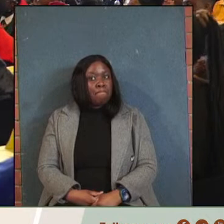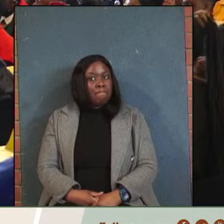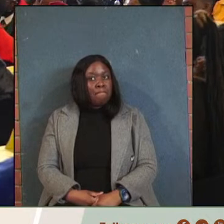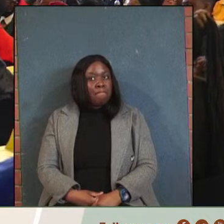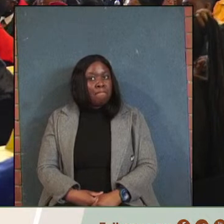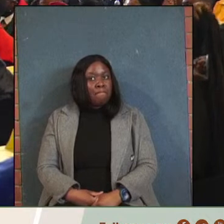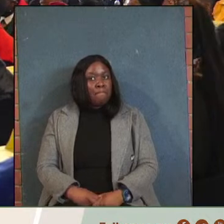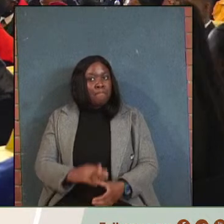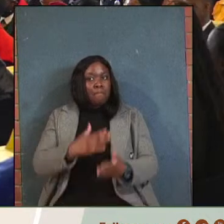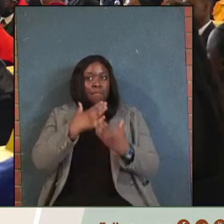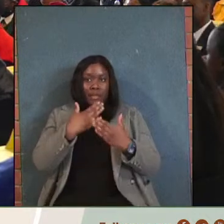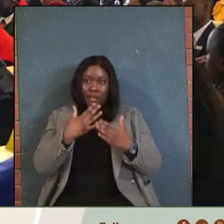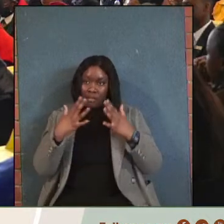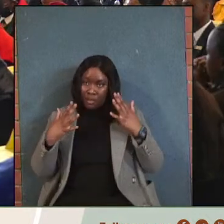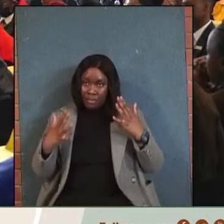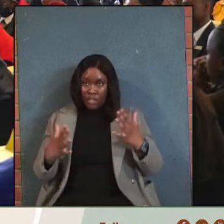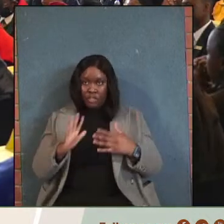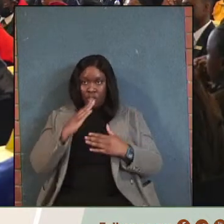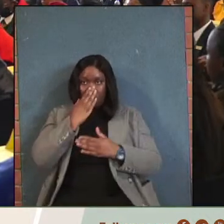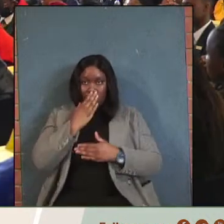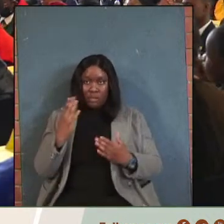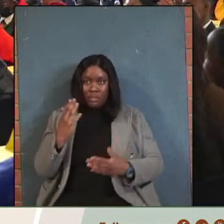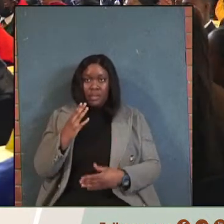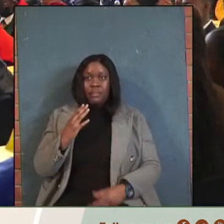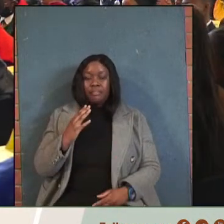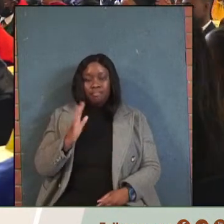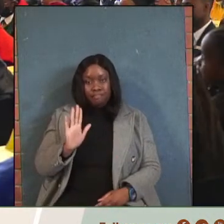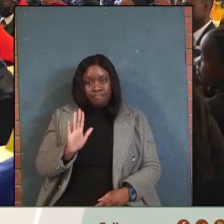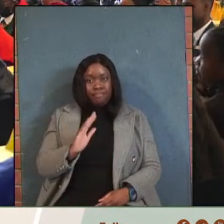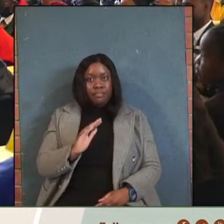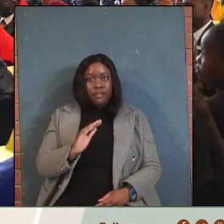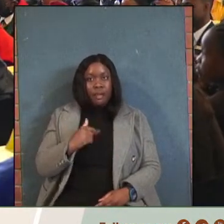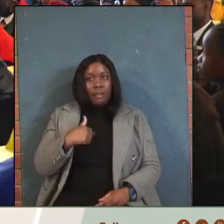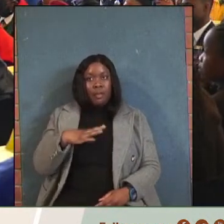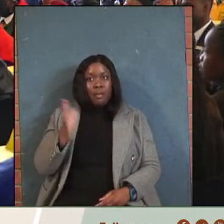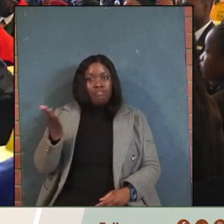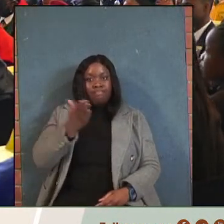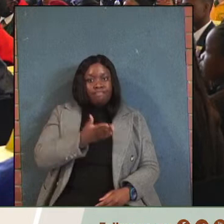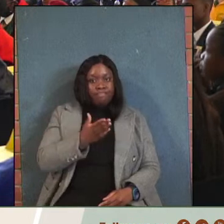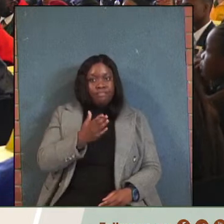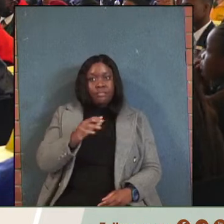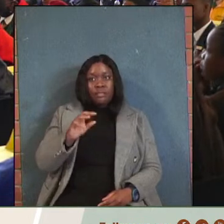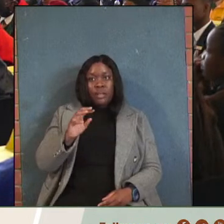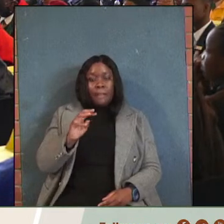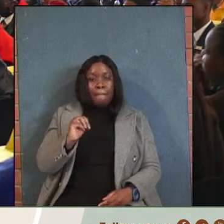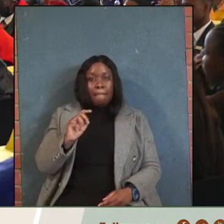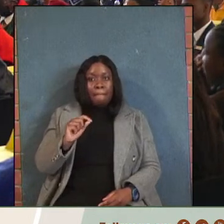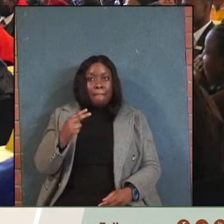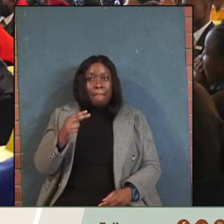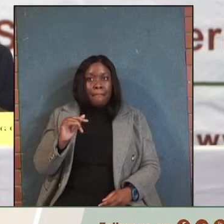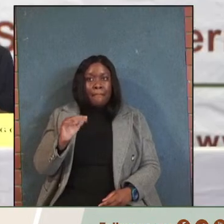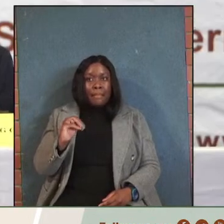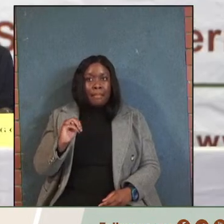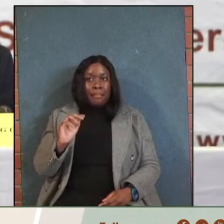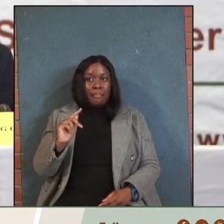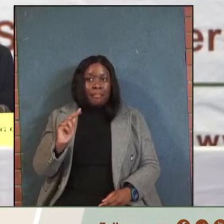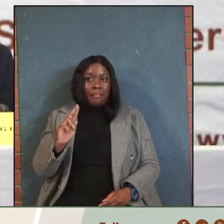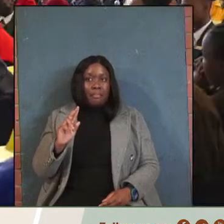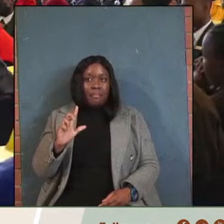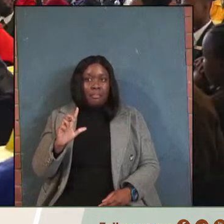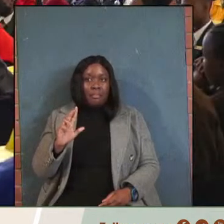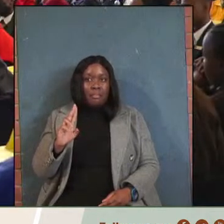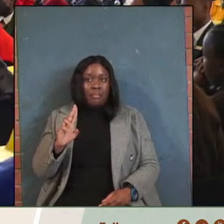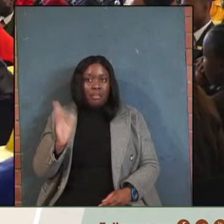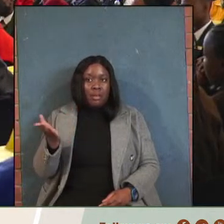Thank you very much, Honorable Mafirika. I'd like to call upon Honorable Mthimkhulu to address the House.